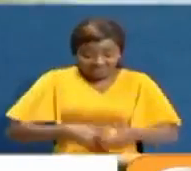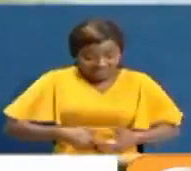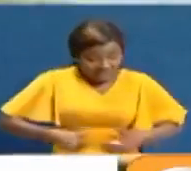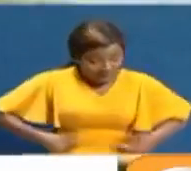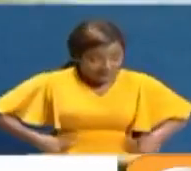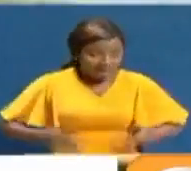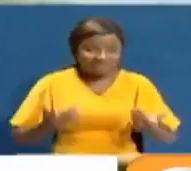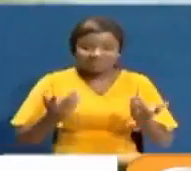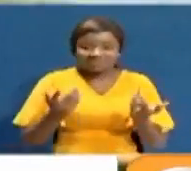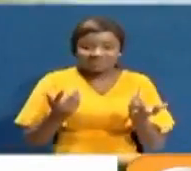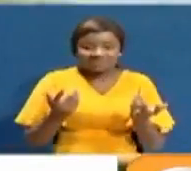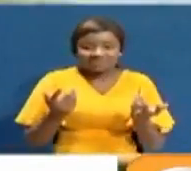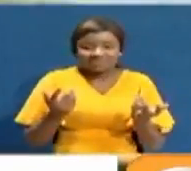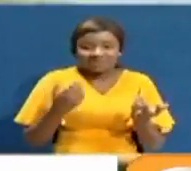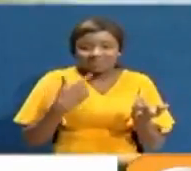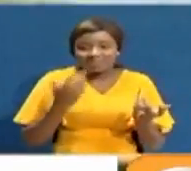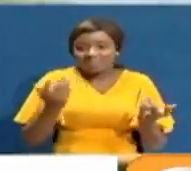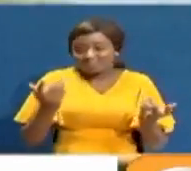put